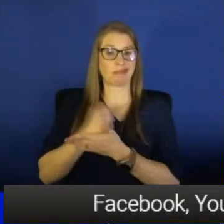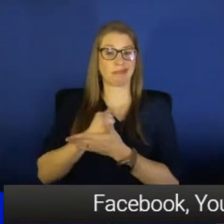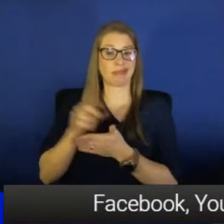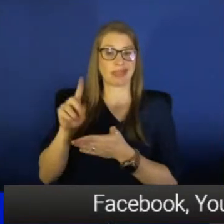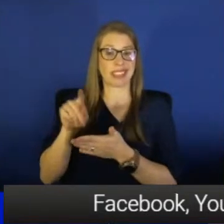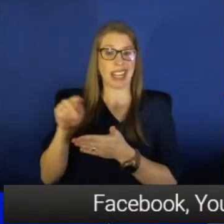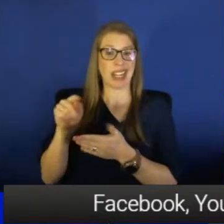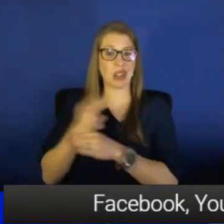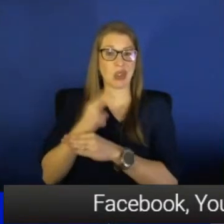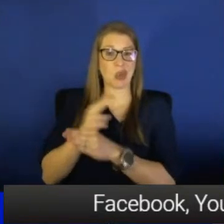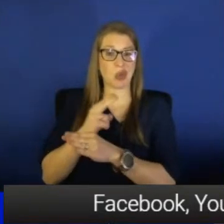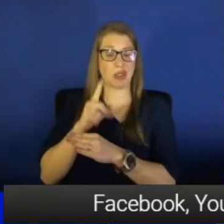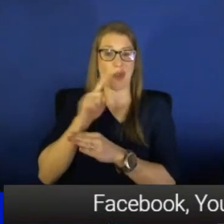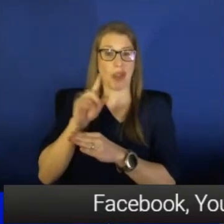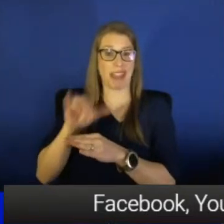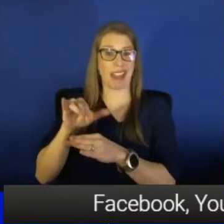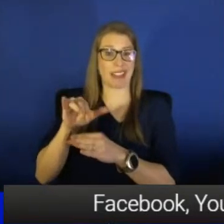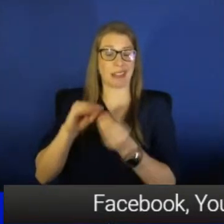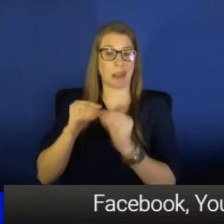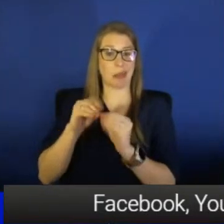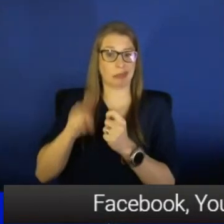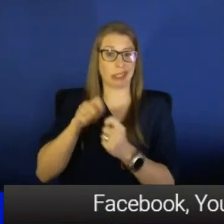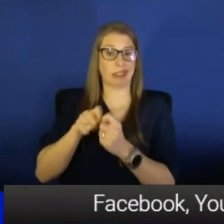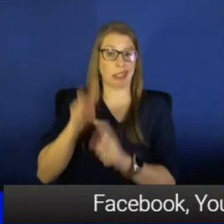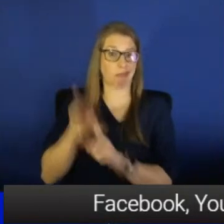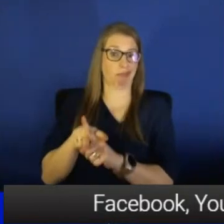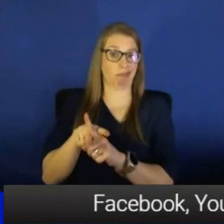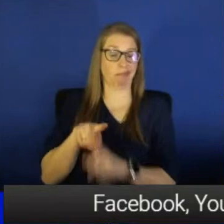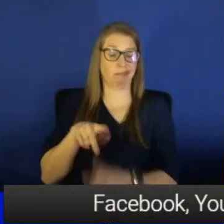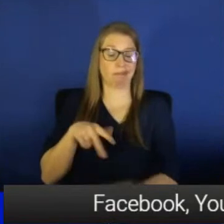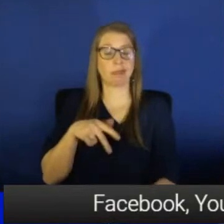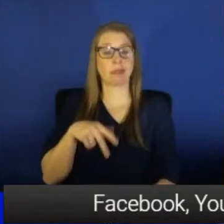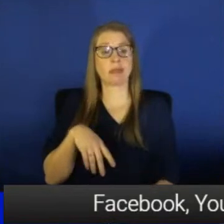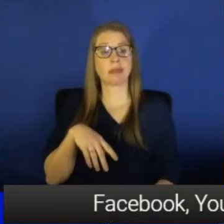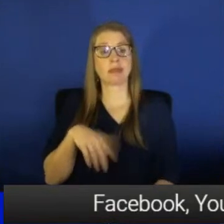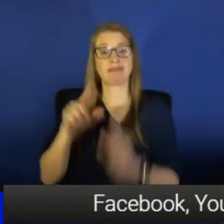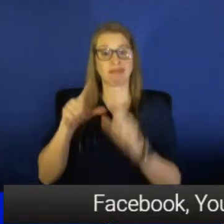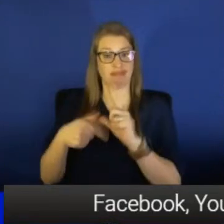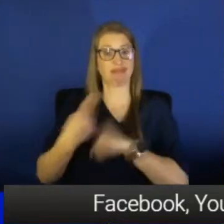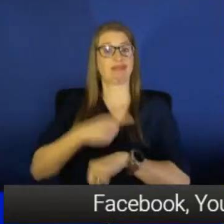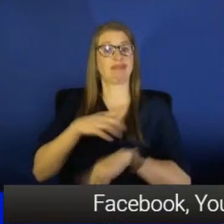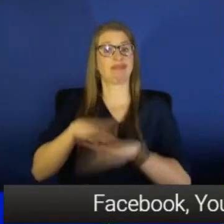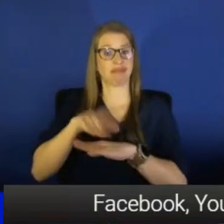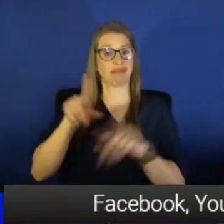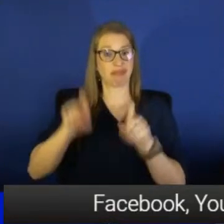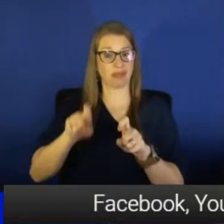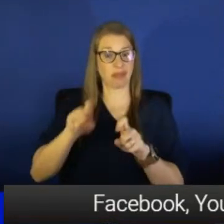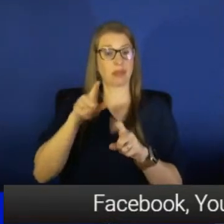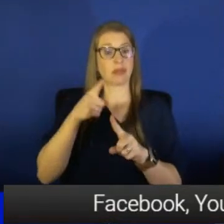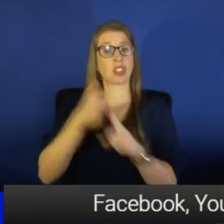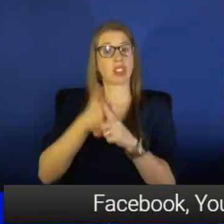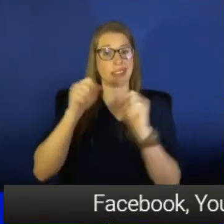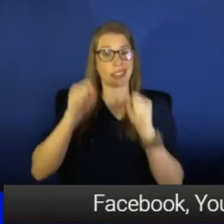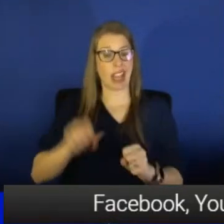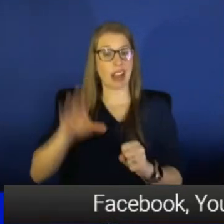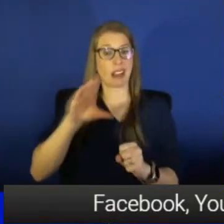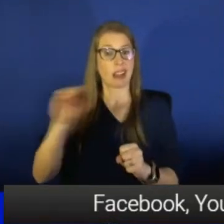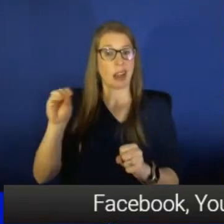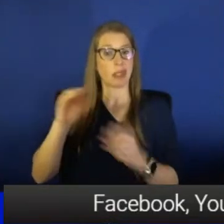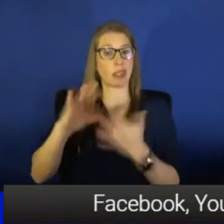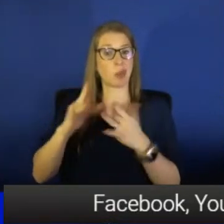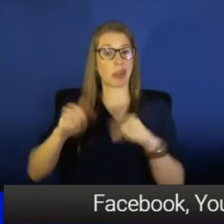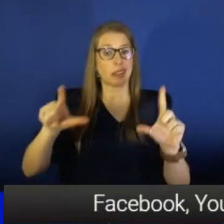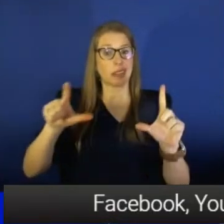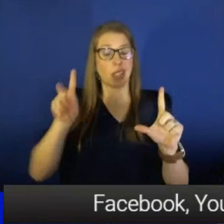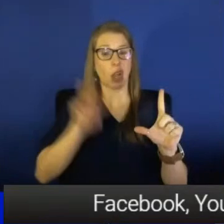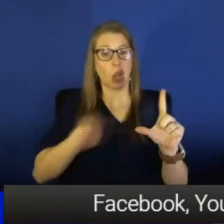there are expiration dates on those tests, and you are always able to go to that company website and look at the stock number to